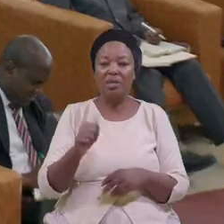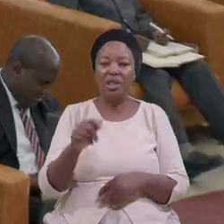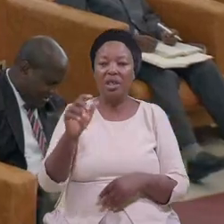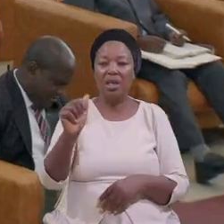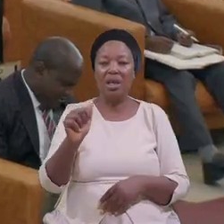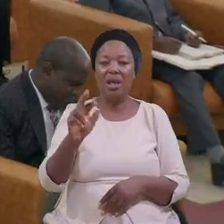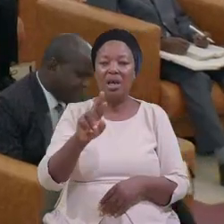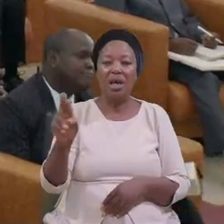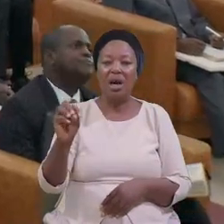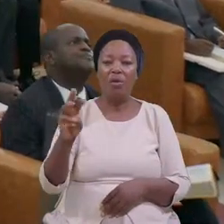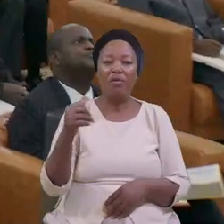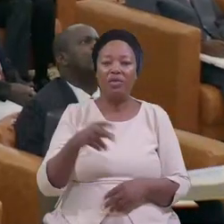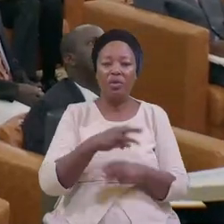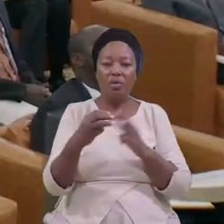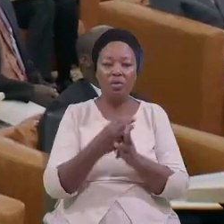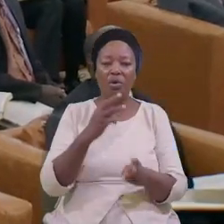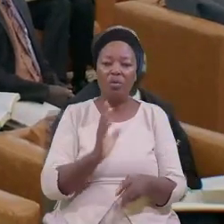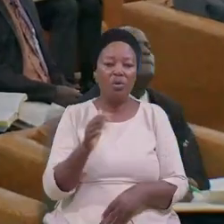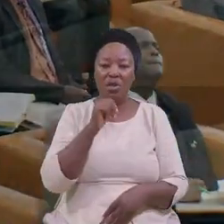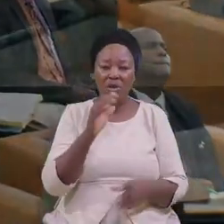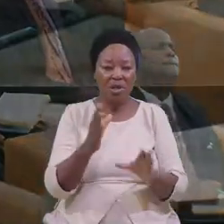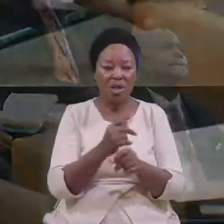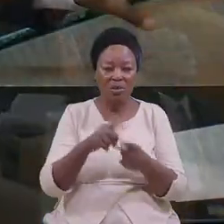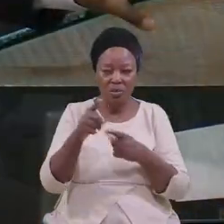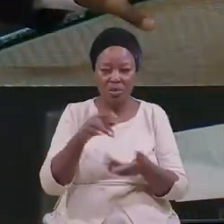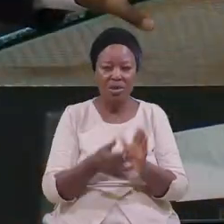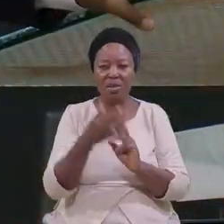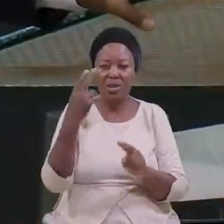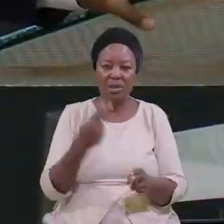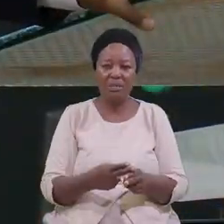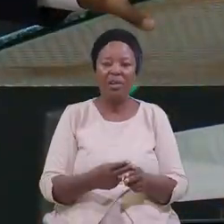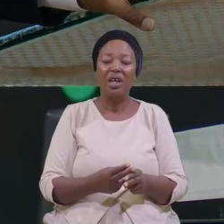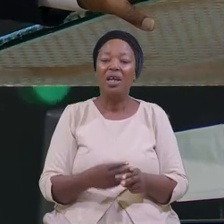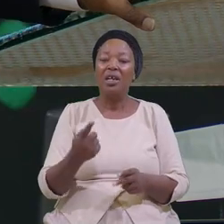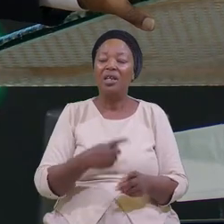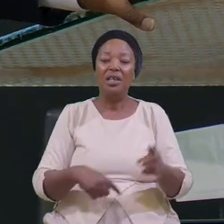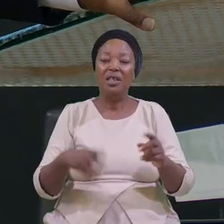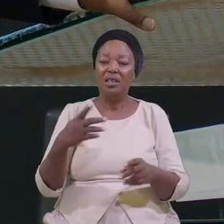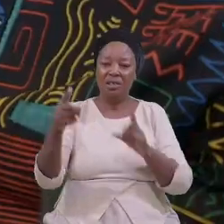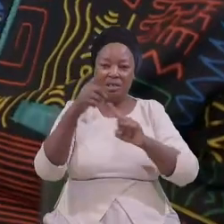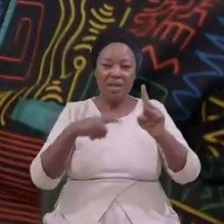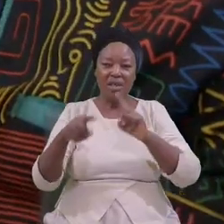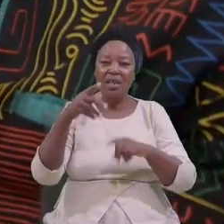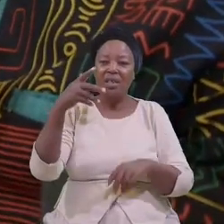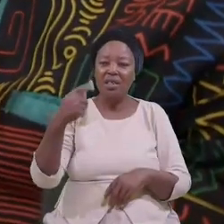me. Amen. The arrow of the world will not get to me.